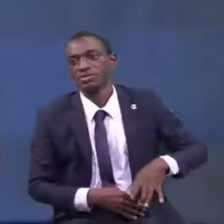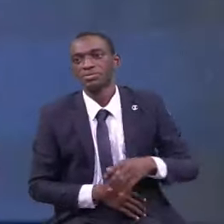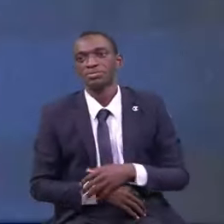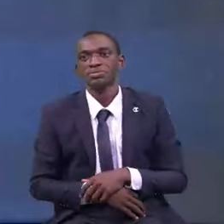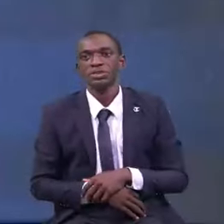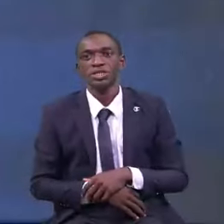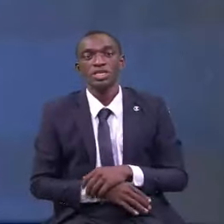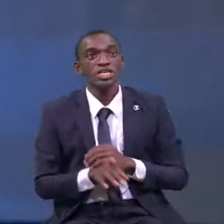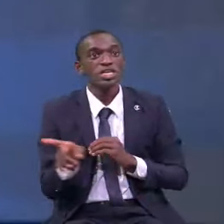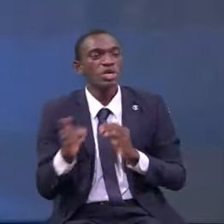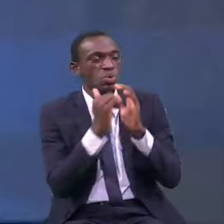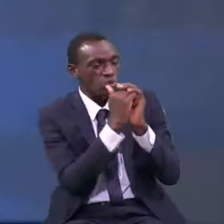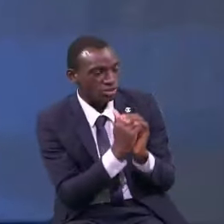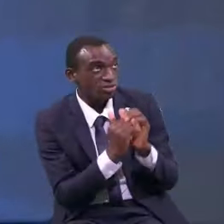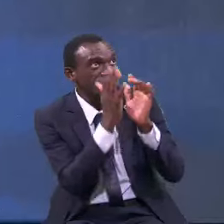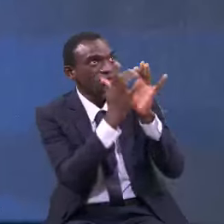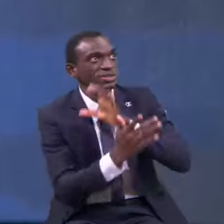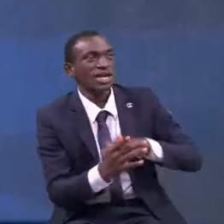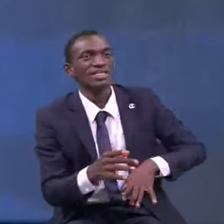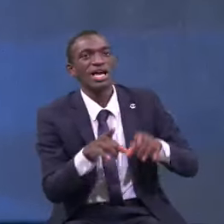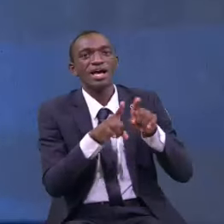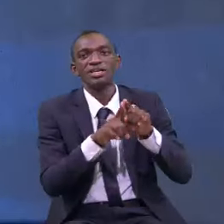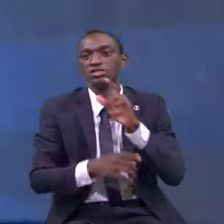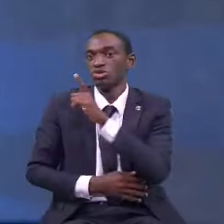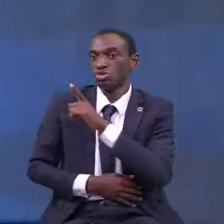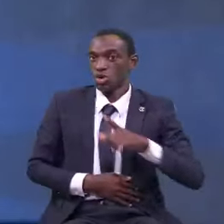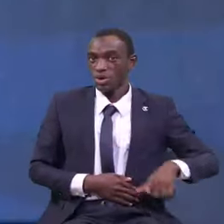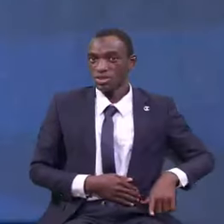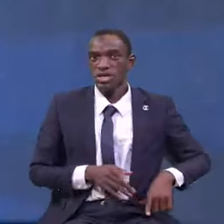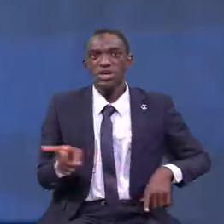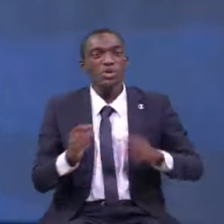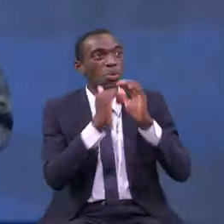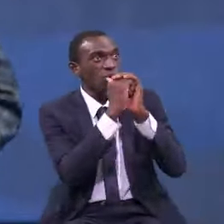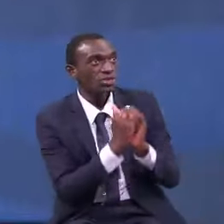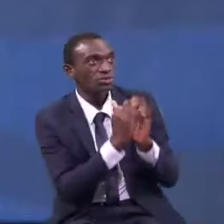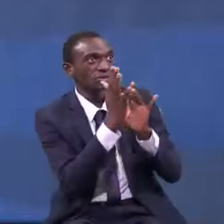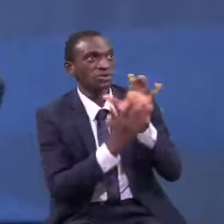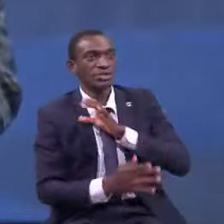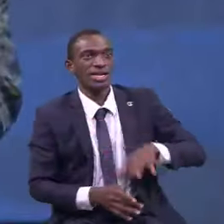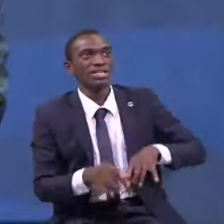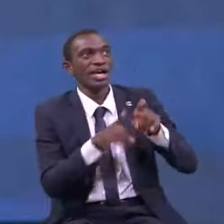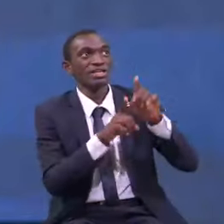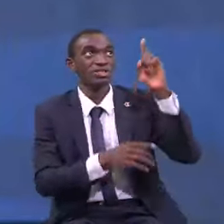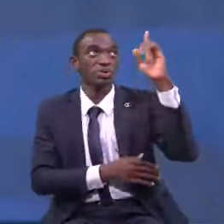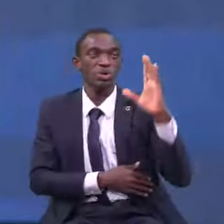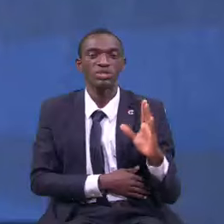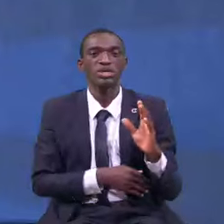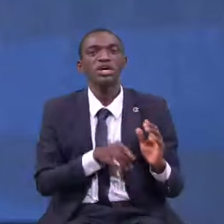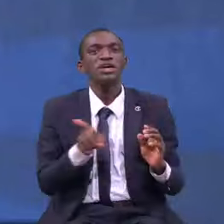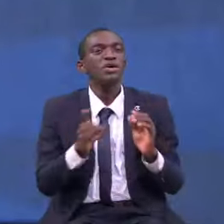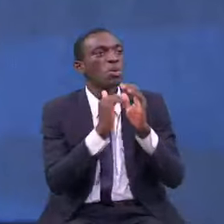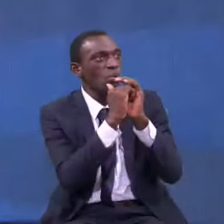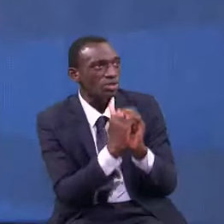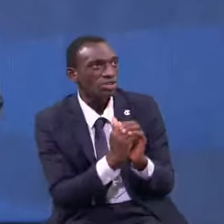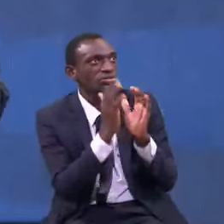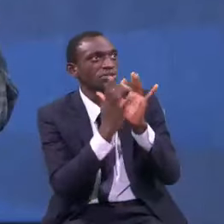He worshipped him as Lord. He worshipped him as God. He worshipped him as the one that came